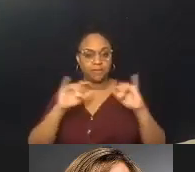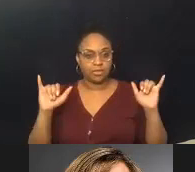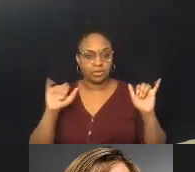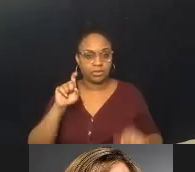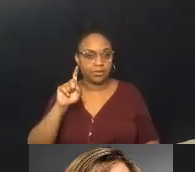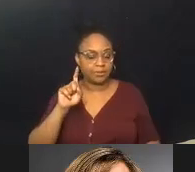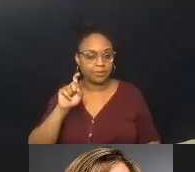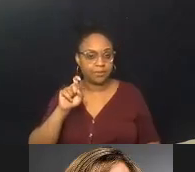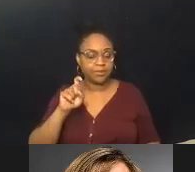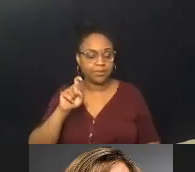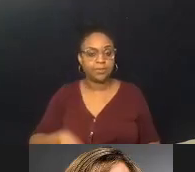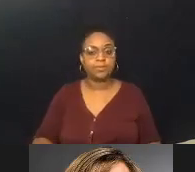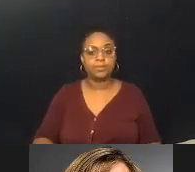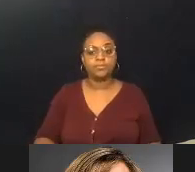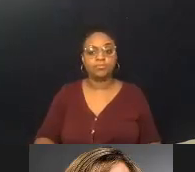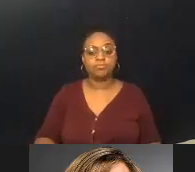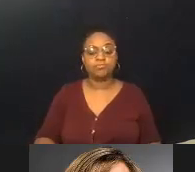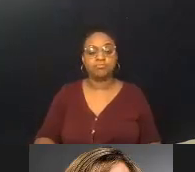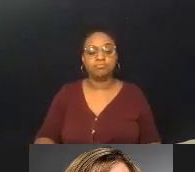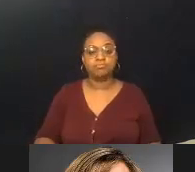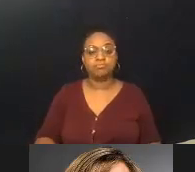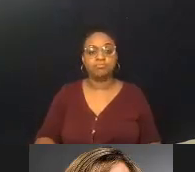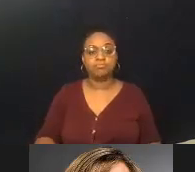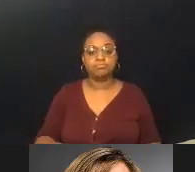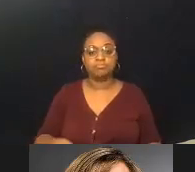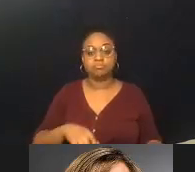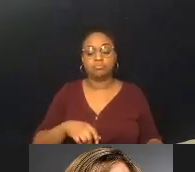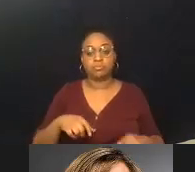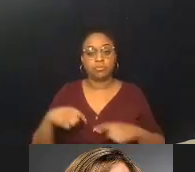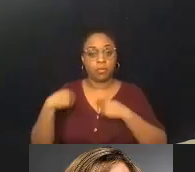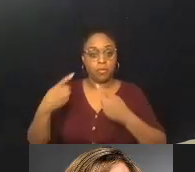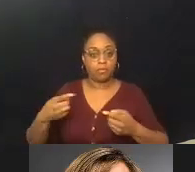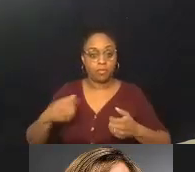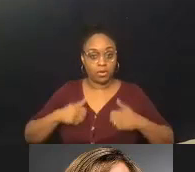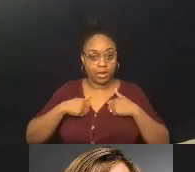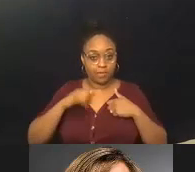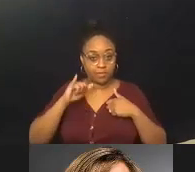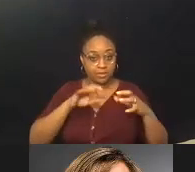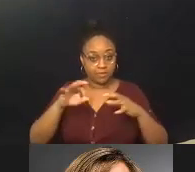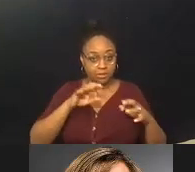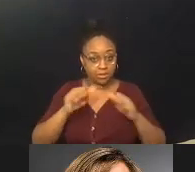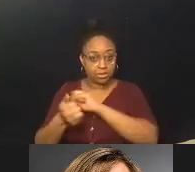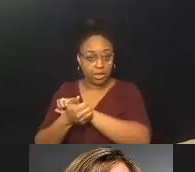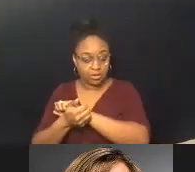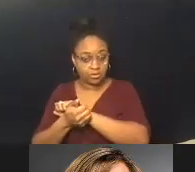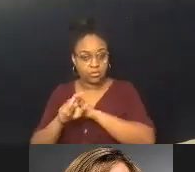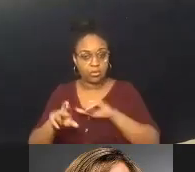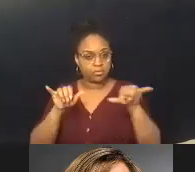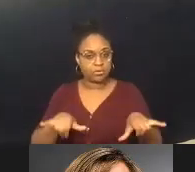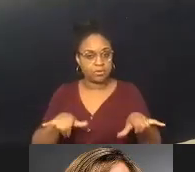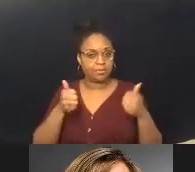that definition changed over your lifetime or different places you've been in?